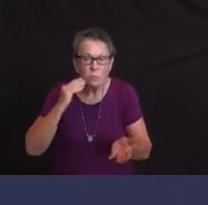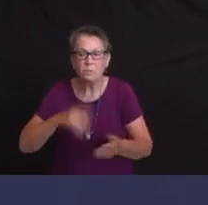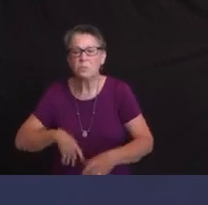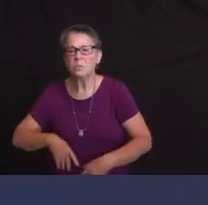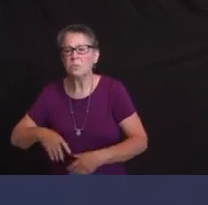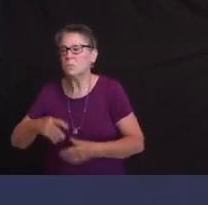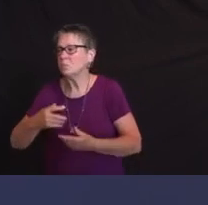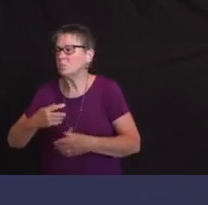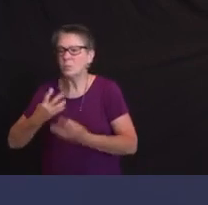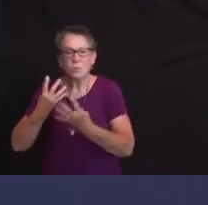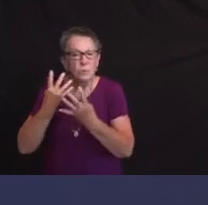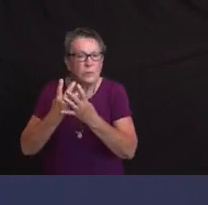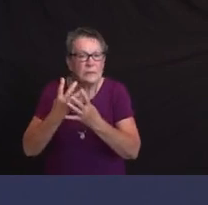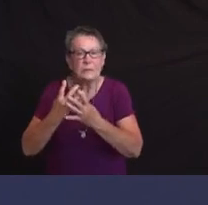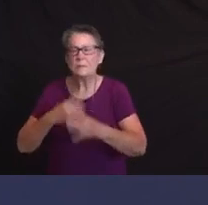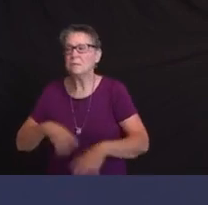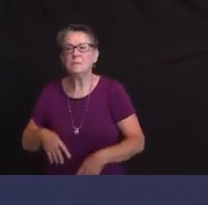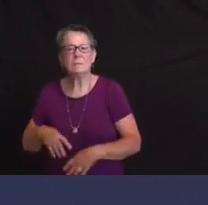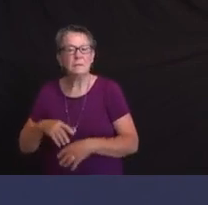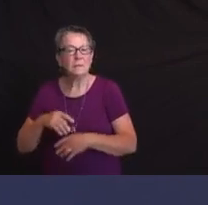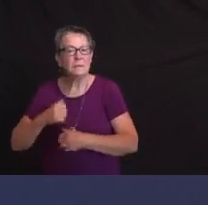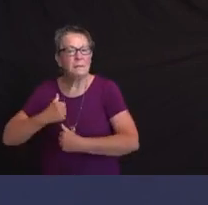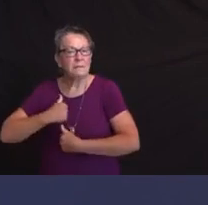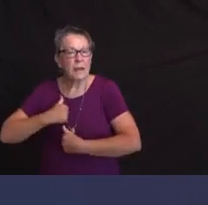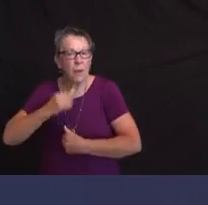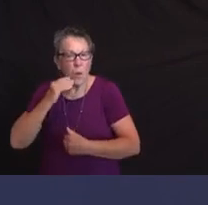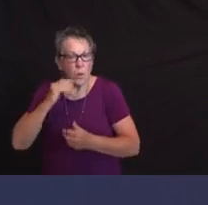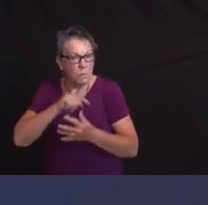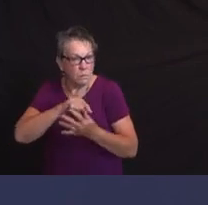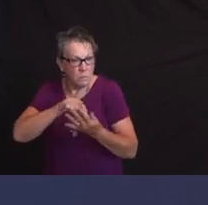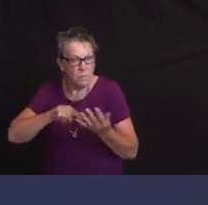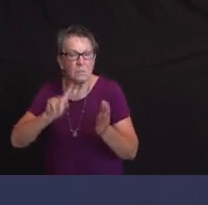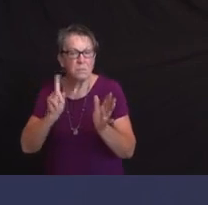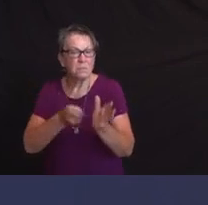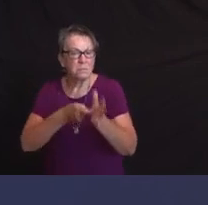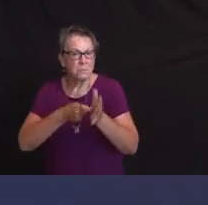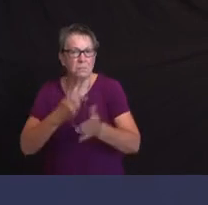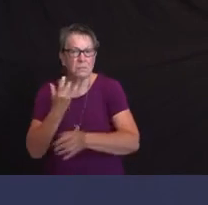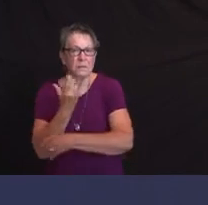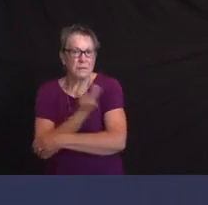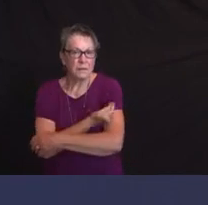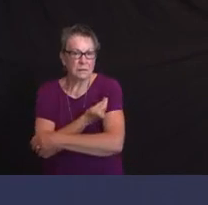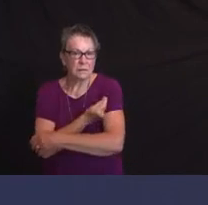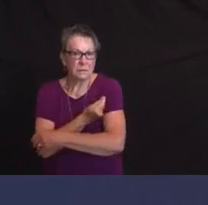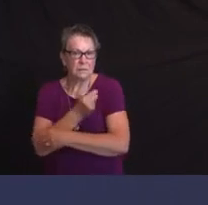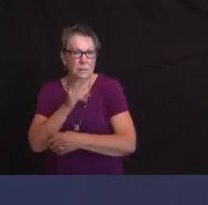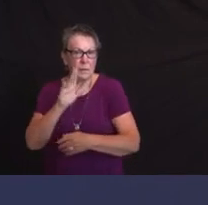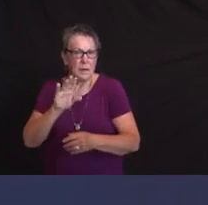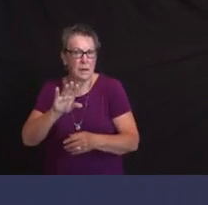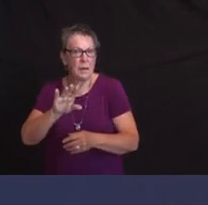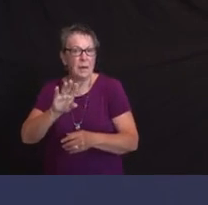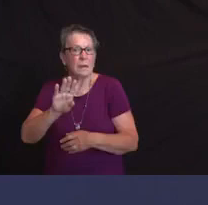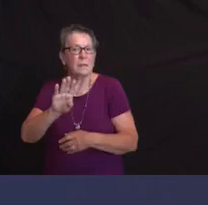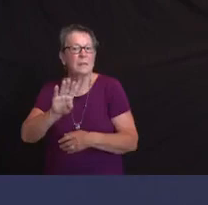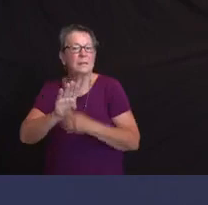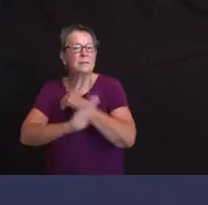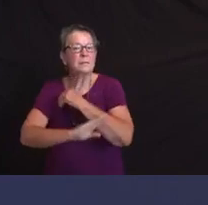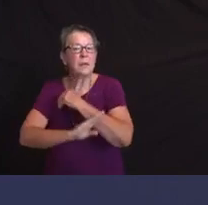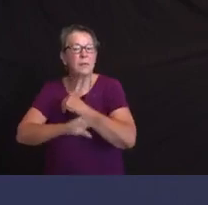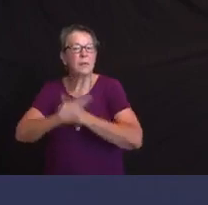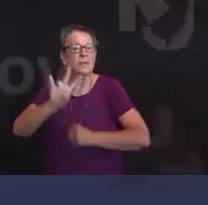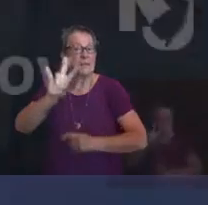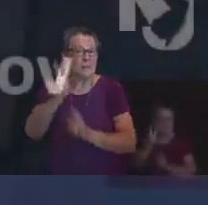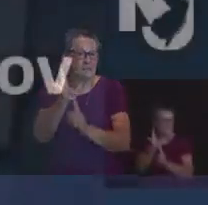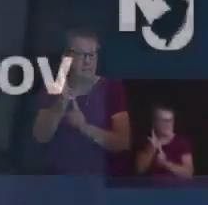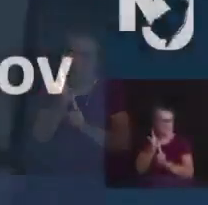between management and labor as entities craft their policies over the next month. Now let's get on to